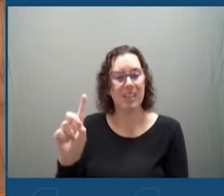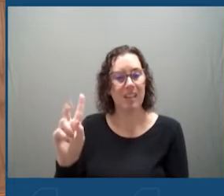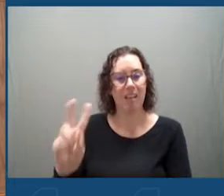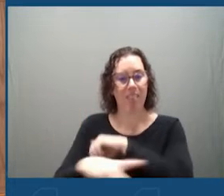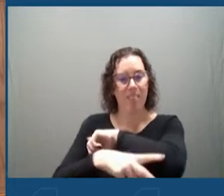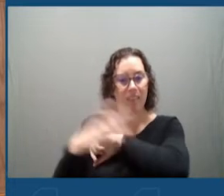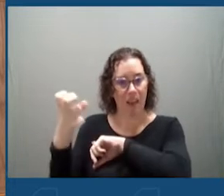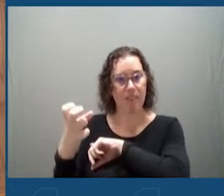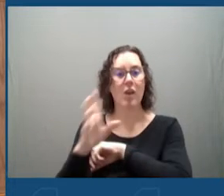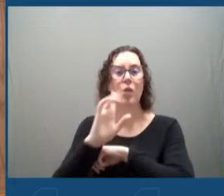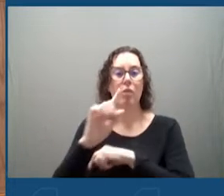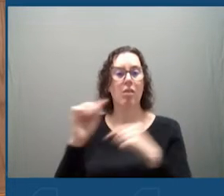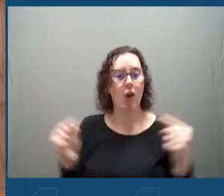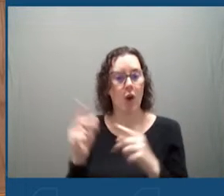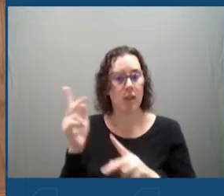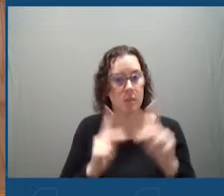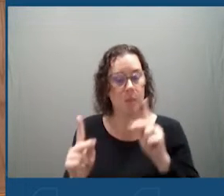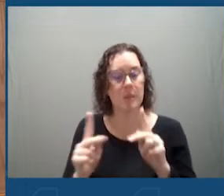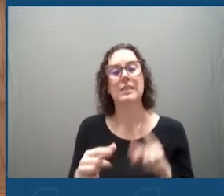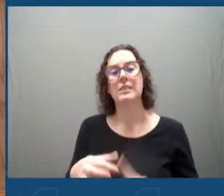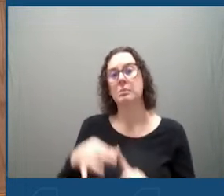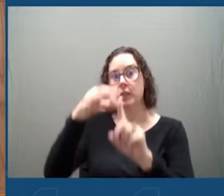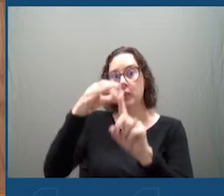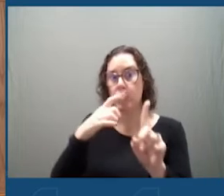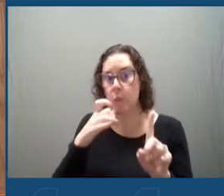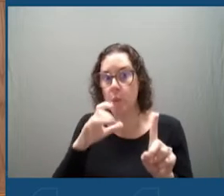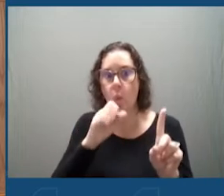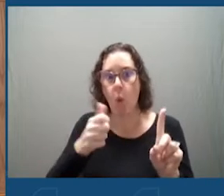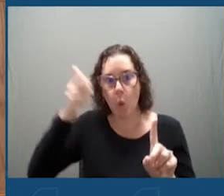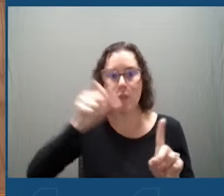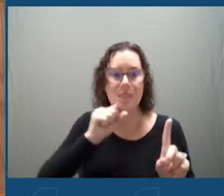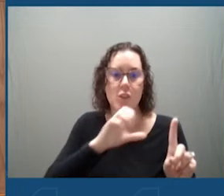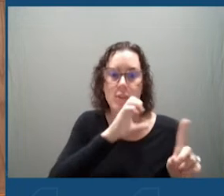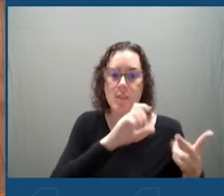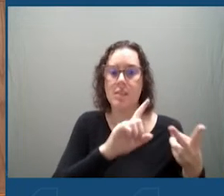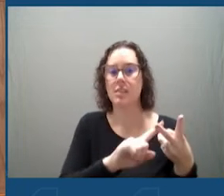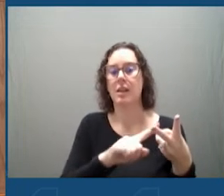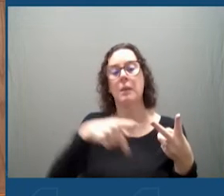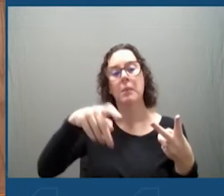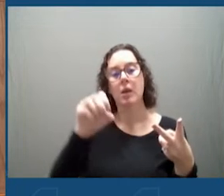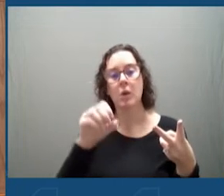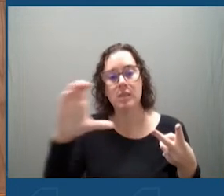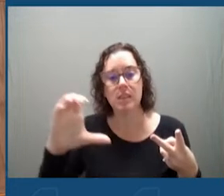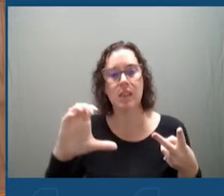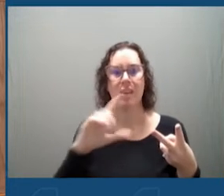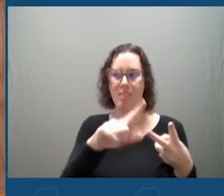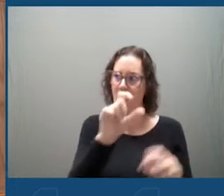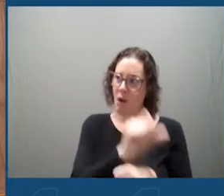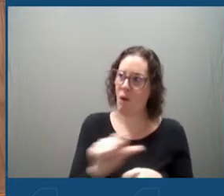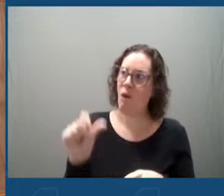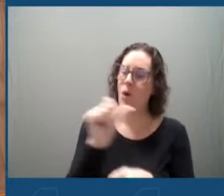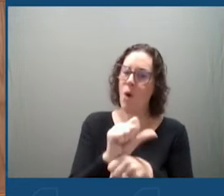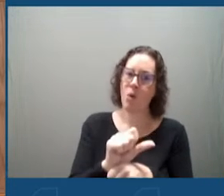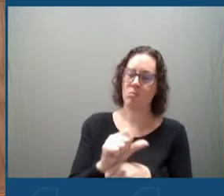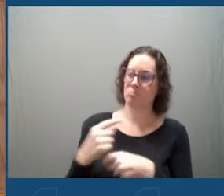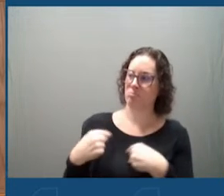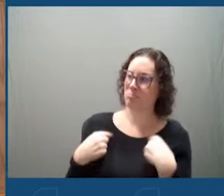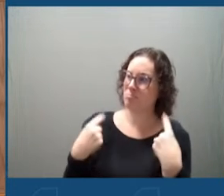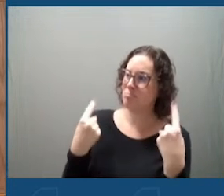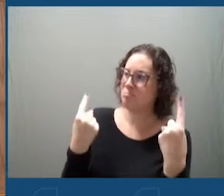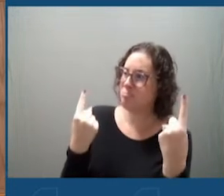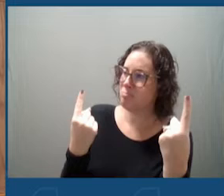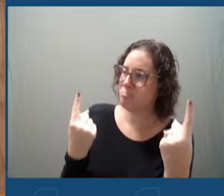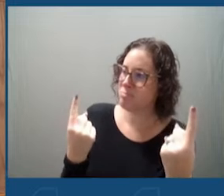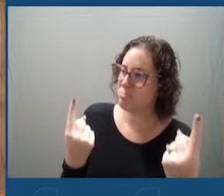adults and people of color, of their lifelong investment of building wealth in their homes. The